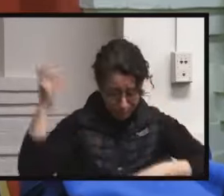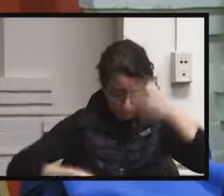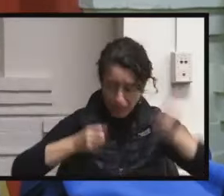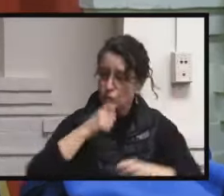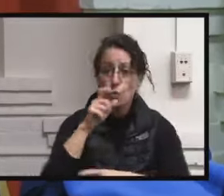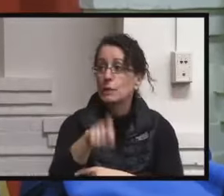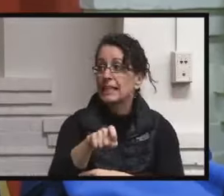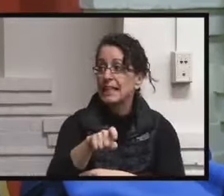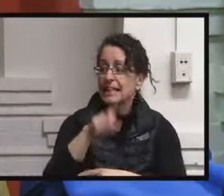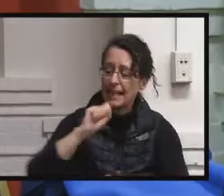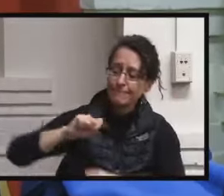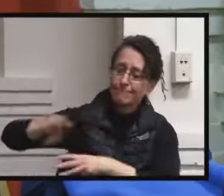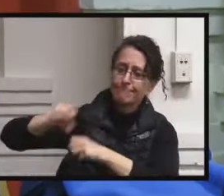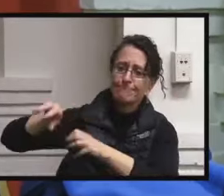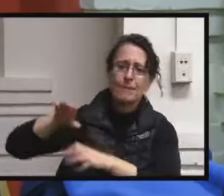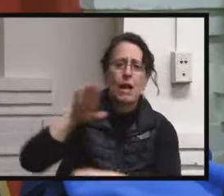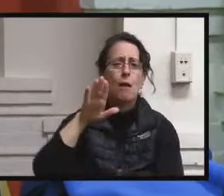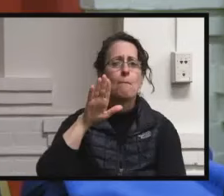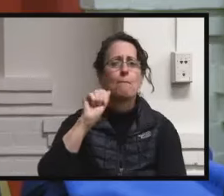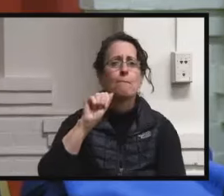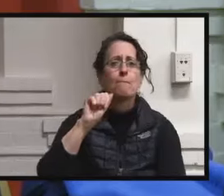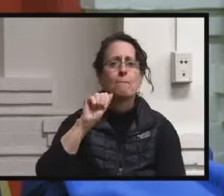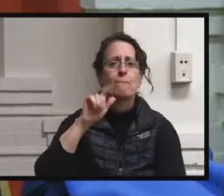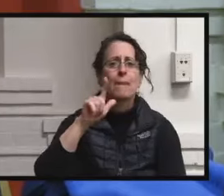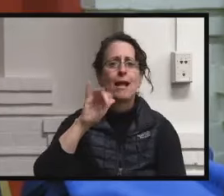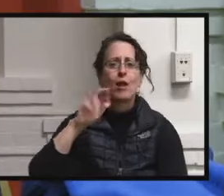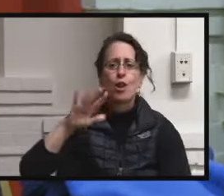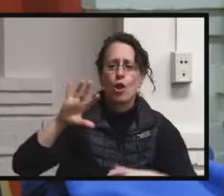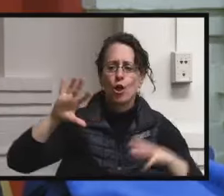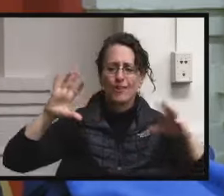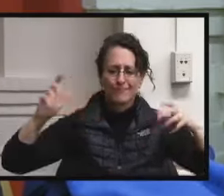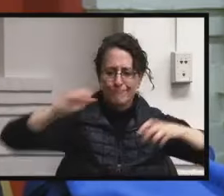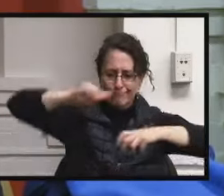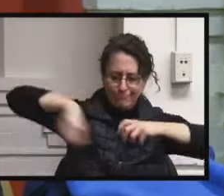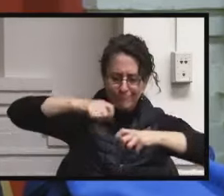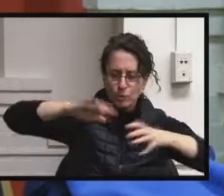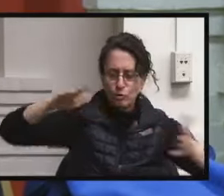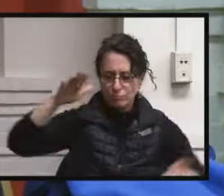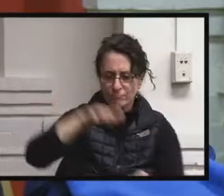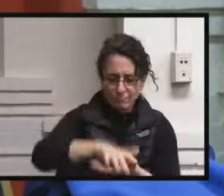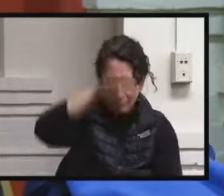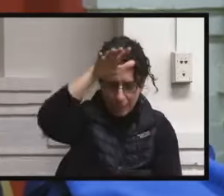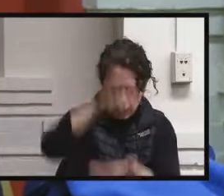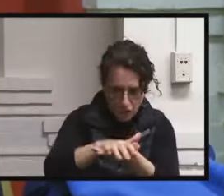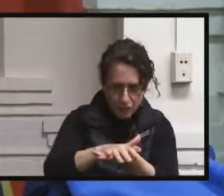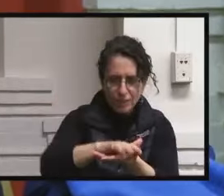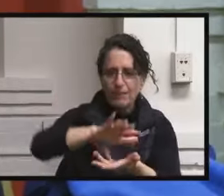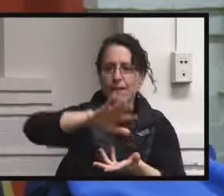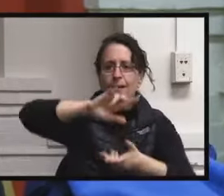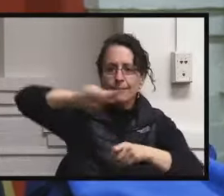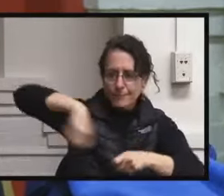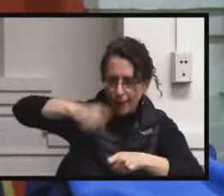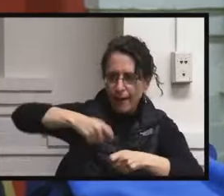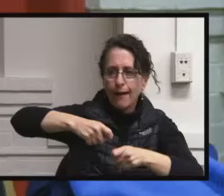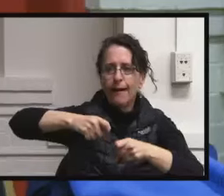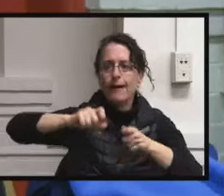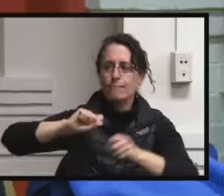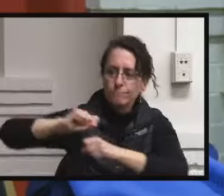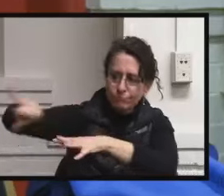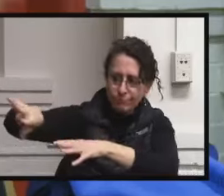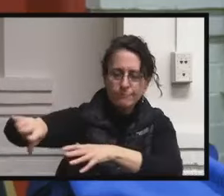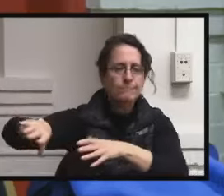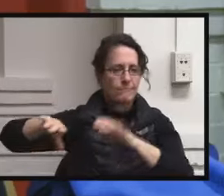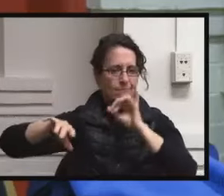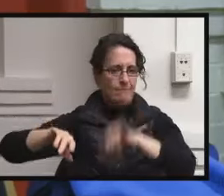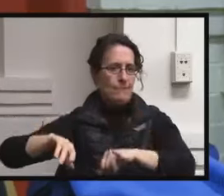that's part of, and there's, I think there's a lot of ones and twos. There's no 3 through 7s in there at all. So that's